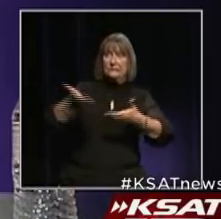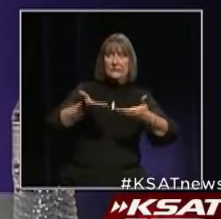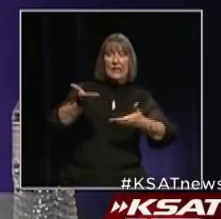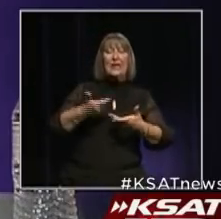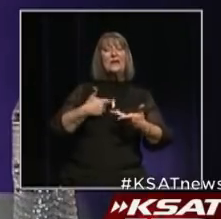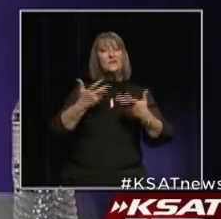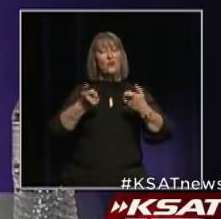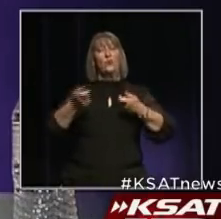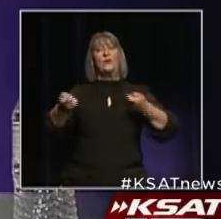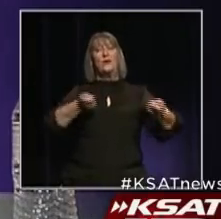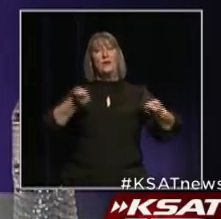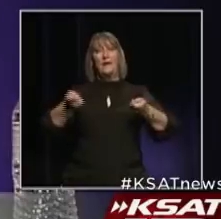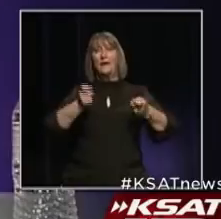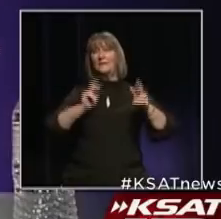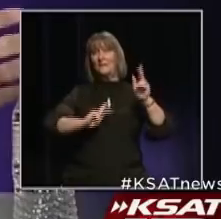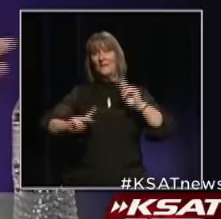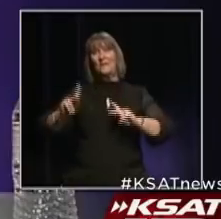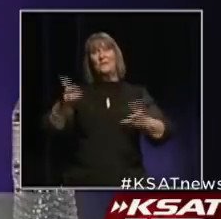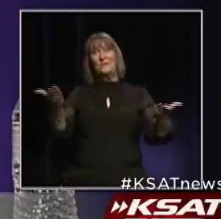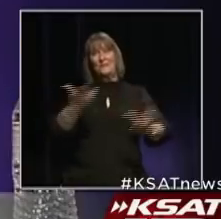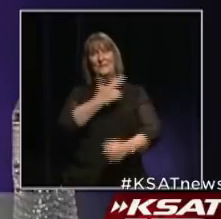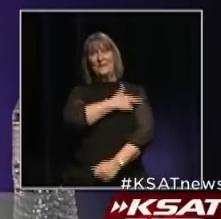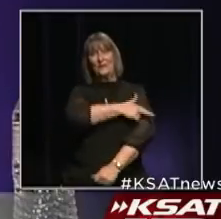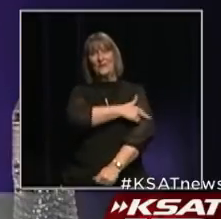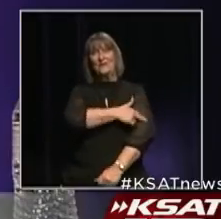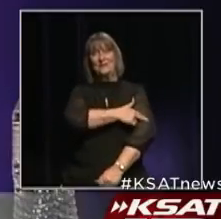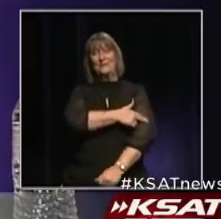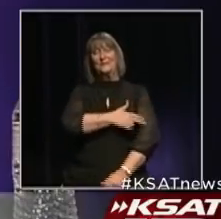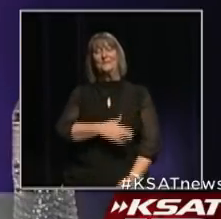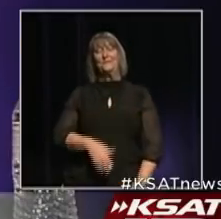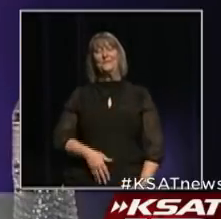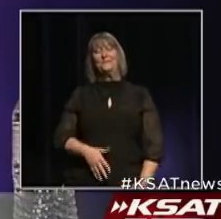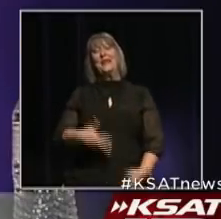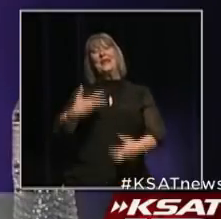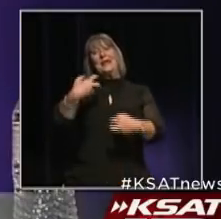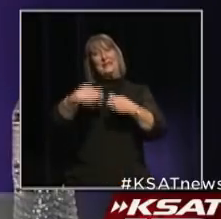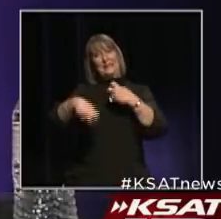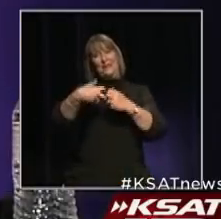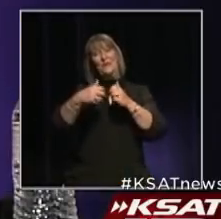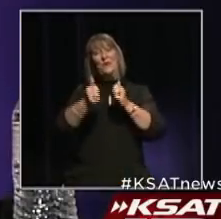handle it here. Because of the problems that we had with the shipment of